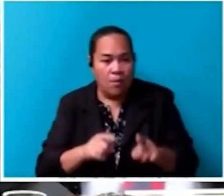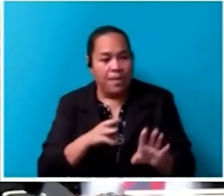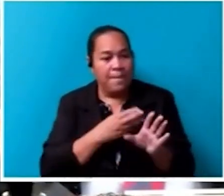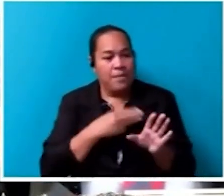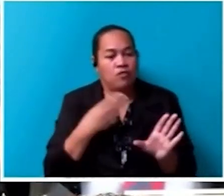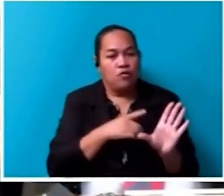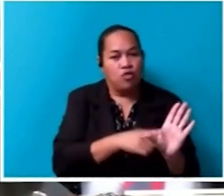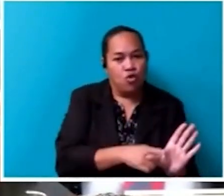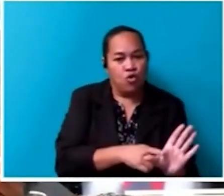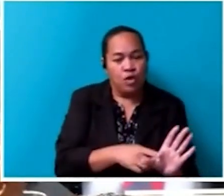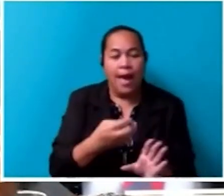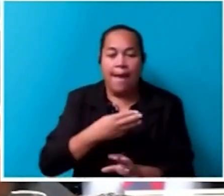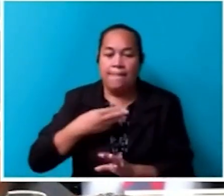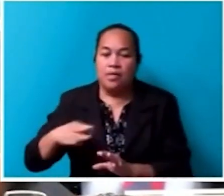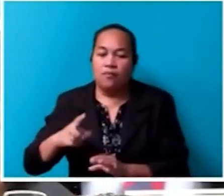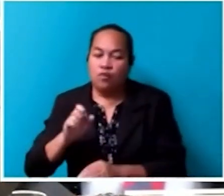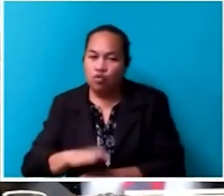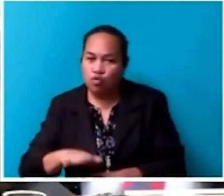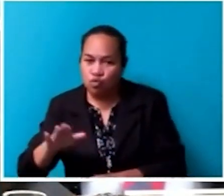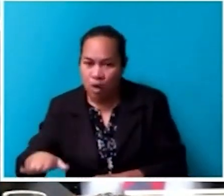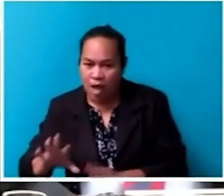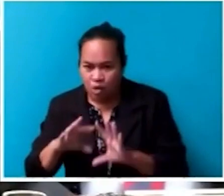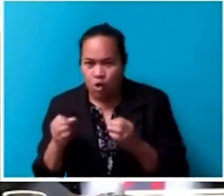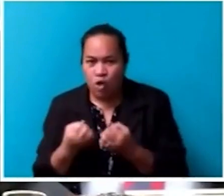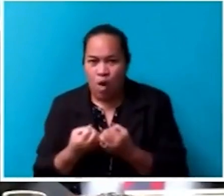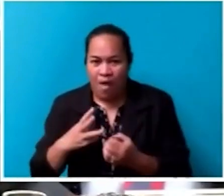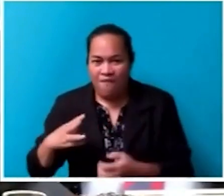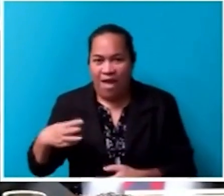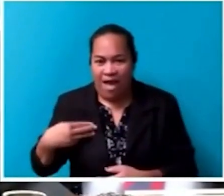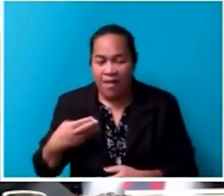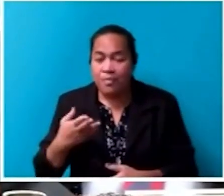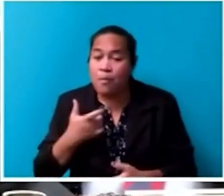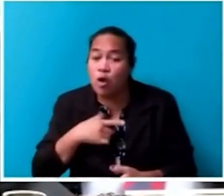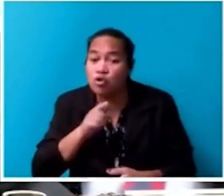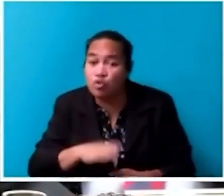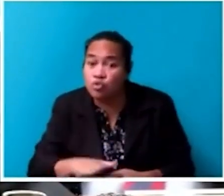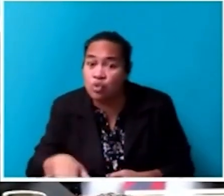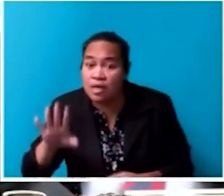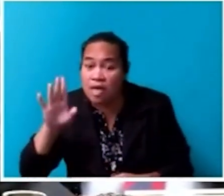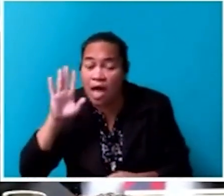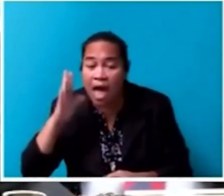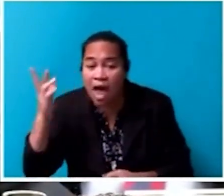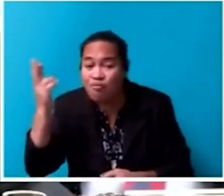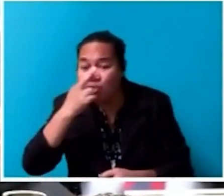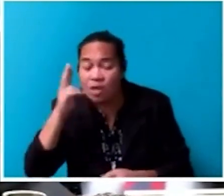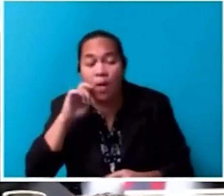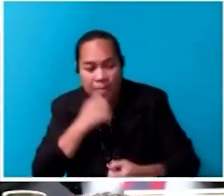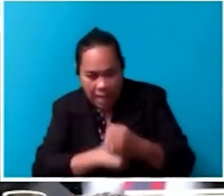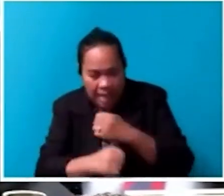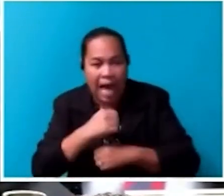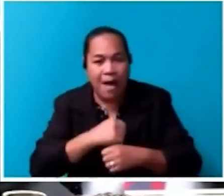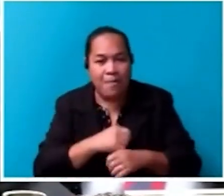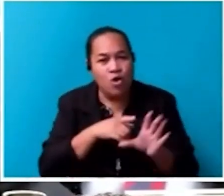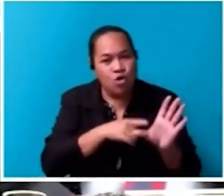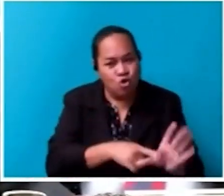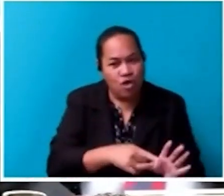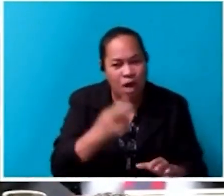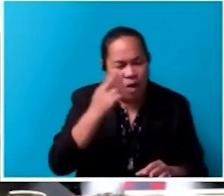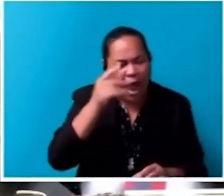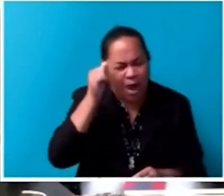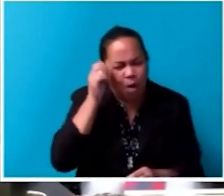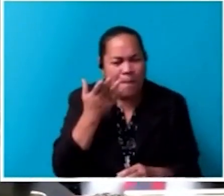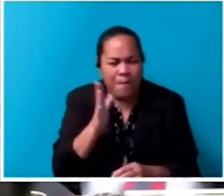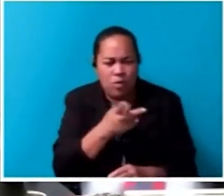and Ministry of Children, because children at risk will become the youth at risk. I know you're probably working together in terms